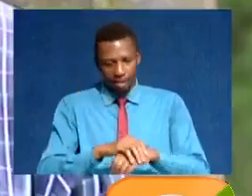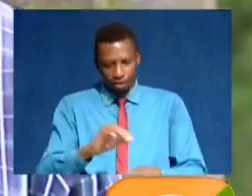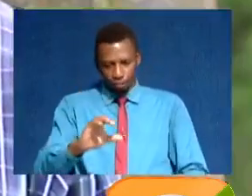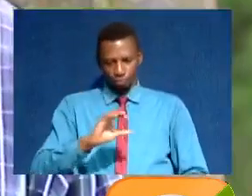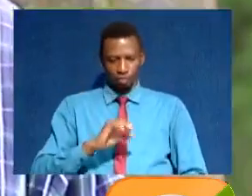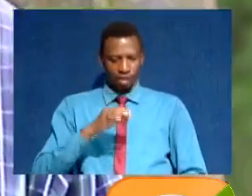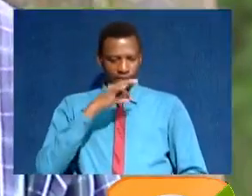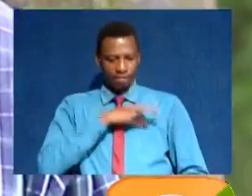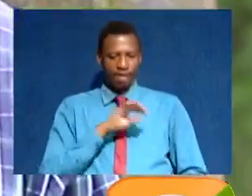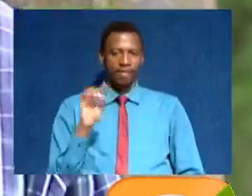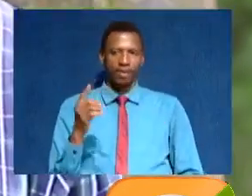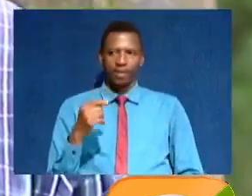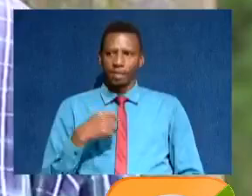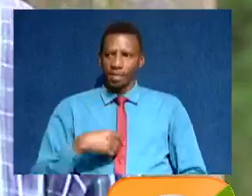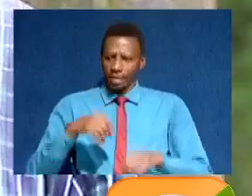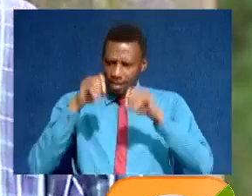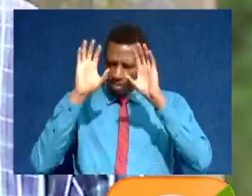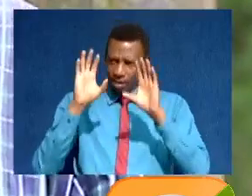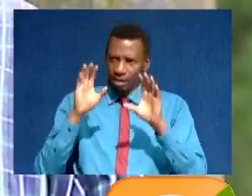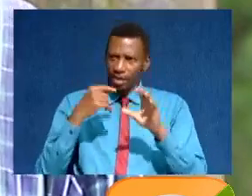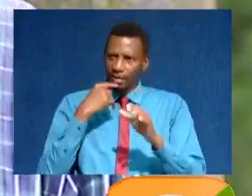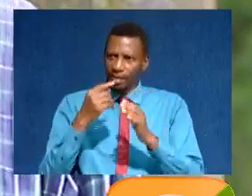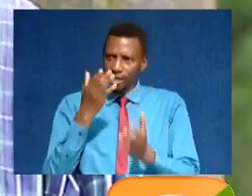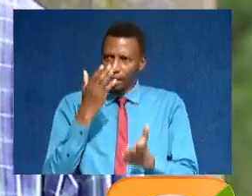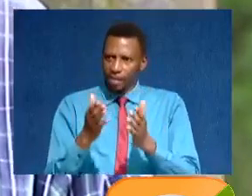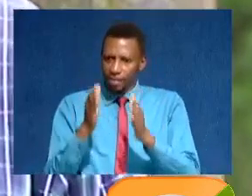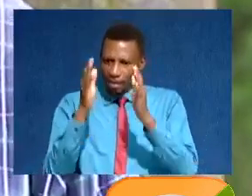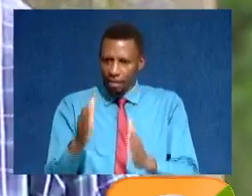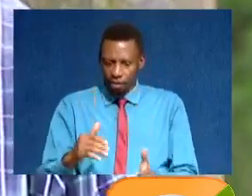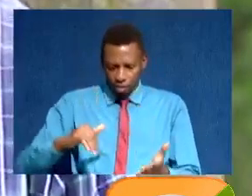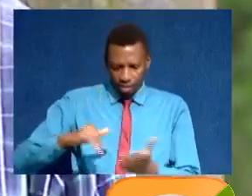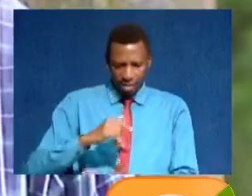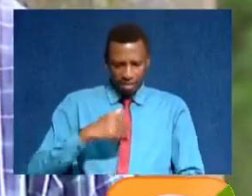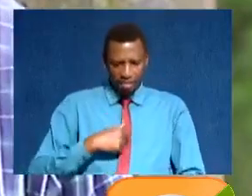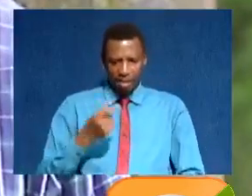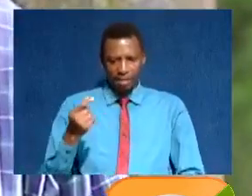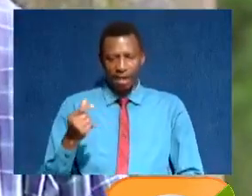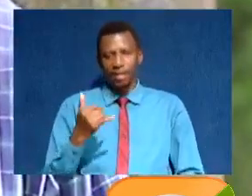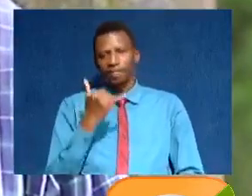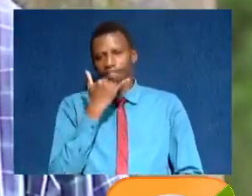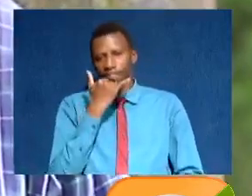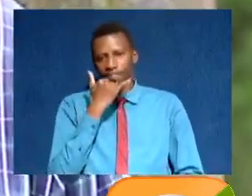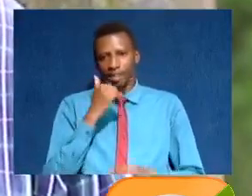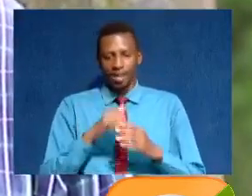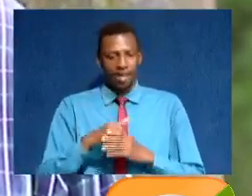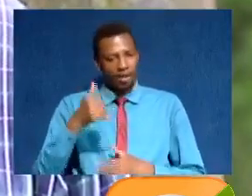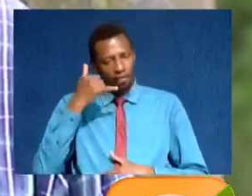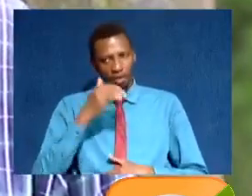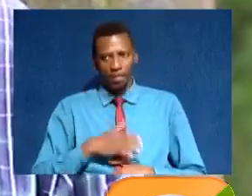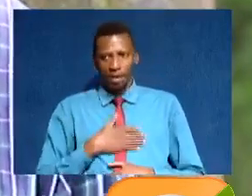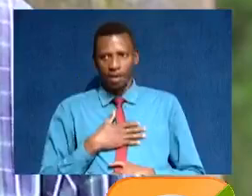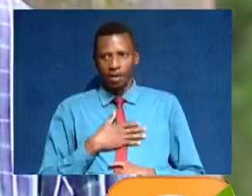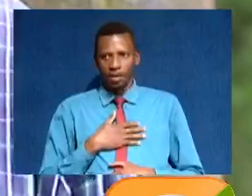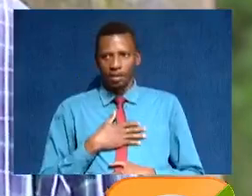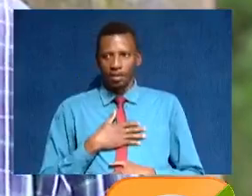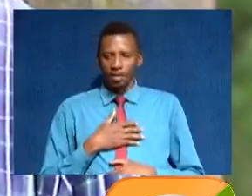surprised. I said, maybe somebody has just put this money mistakenly into my phone. So I just started